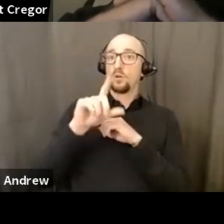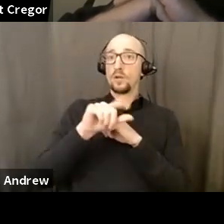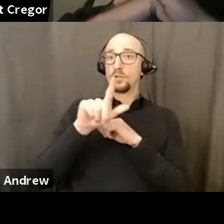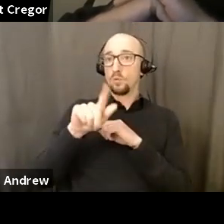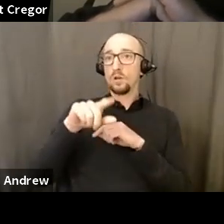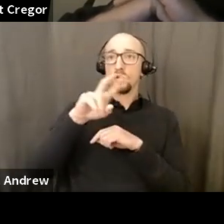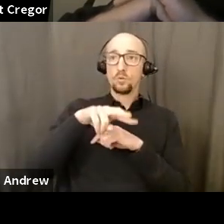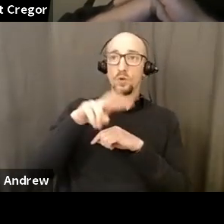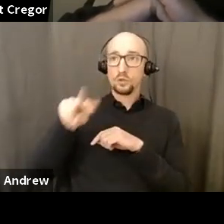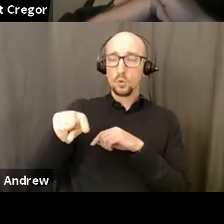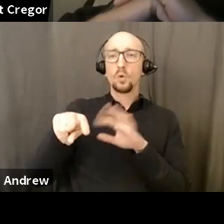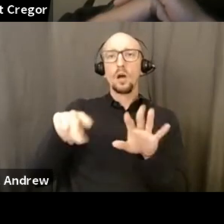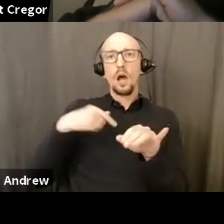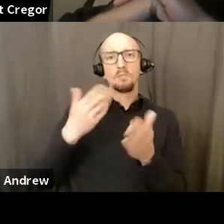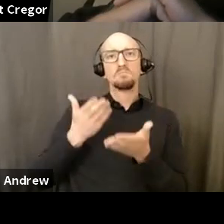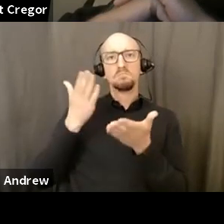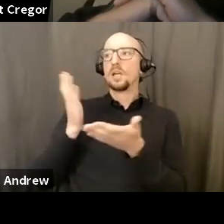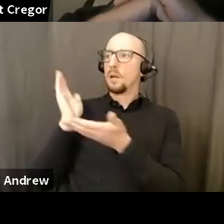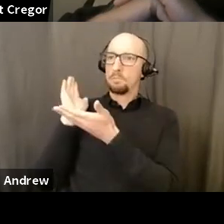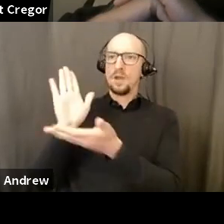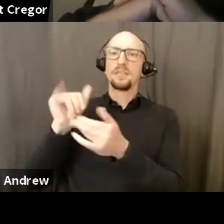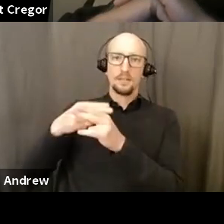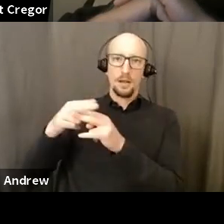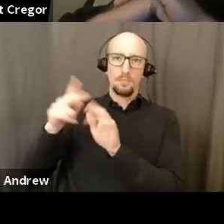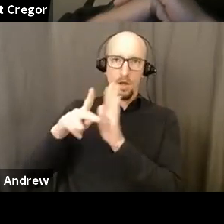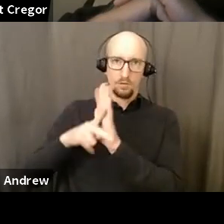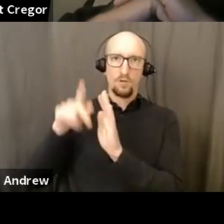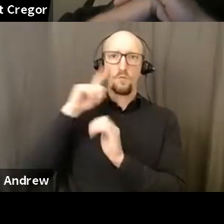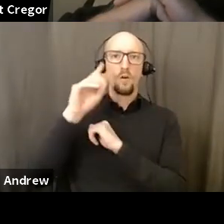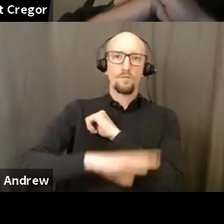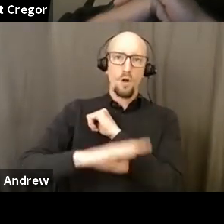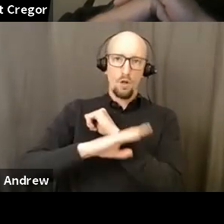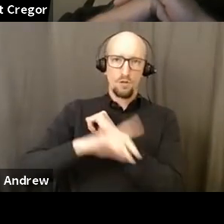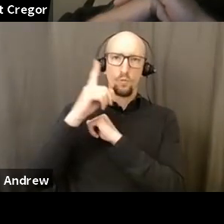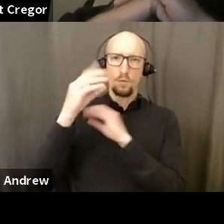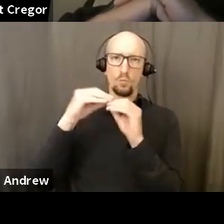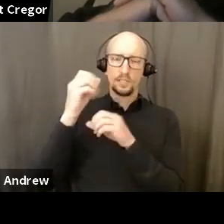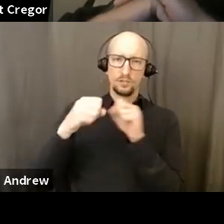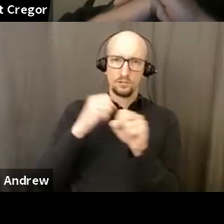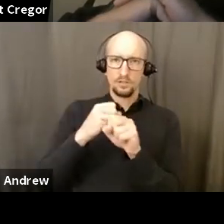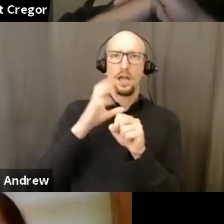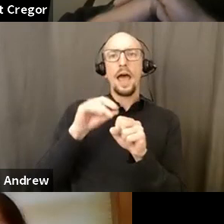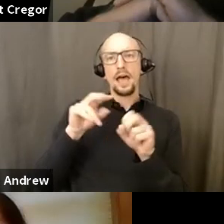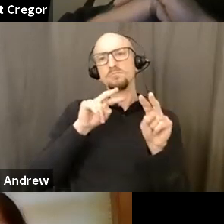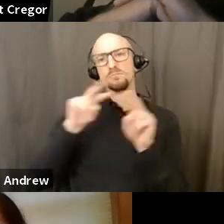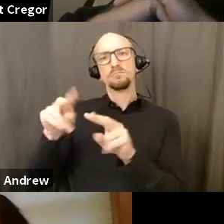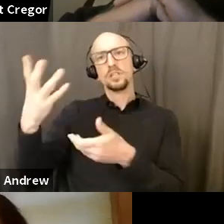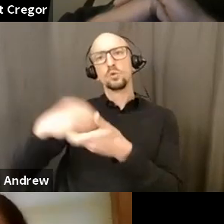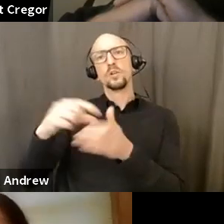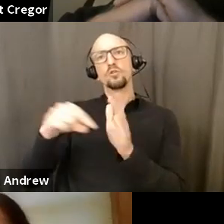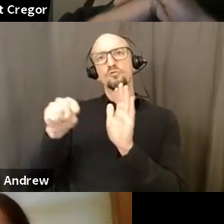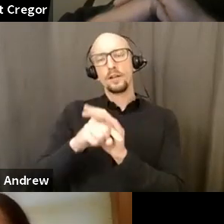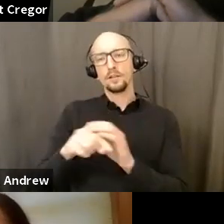think I'd like to suggest carrying over the temporary policy in full for another year with a push to verify grades.